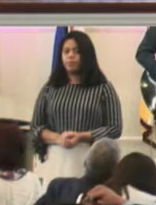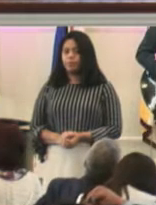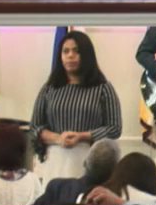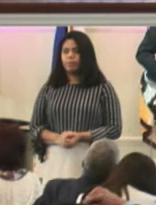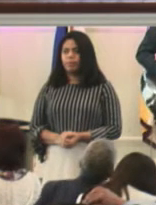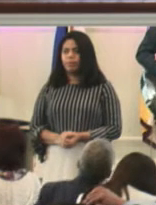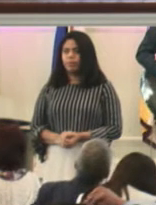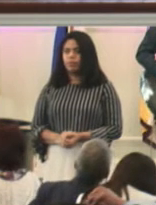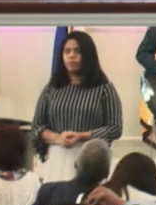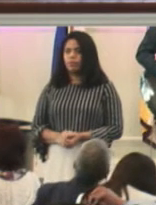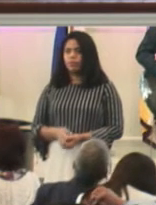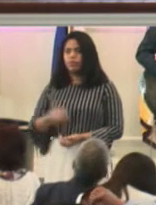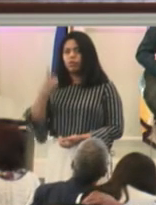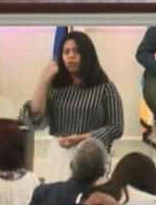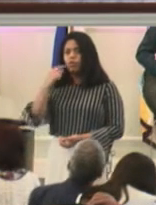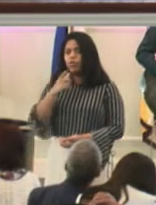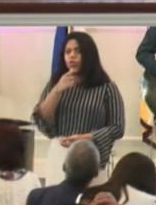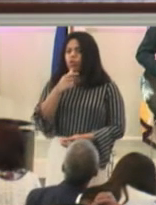those that they haven't